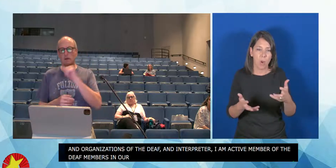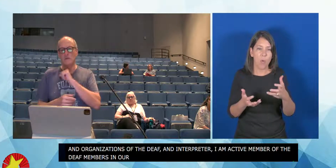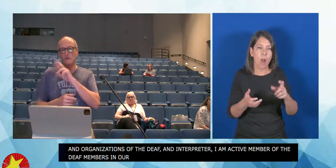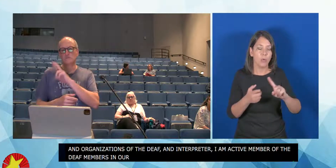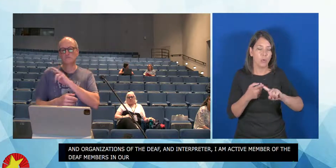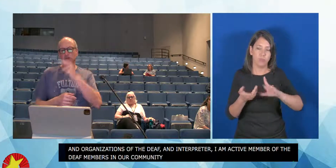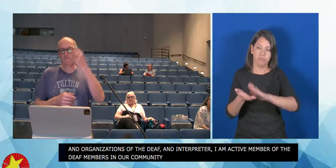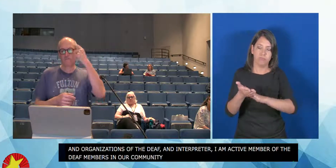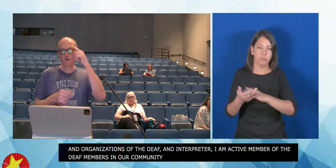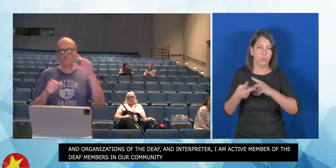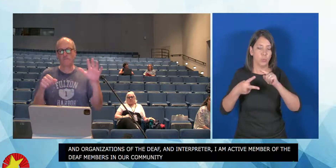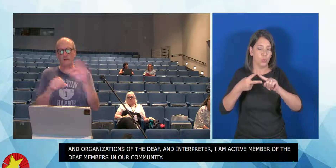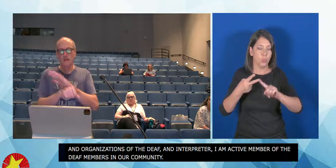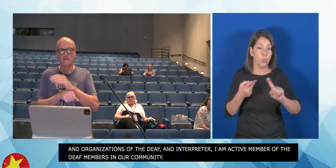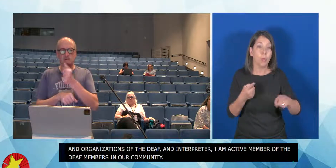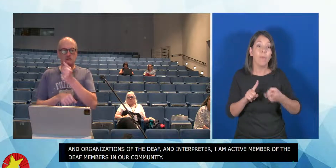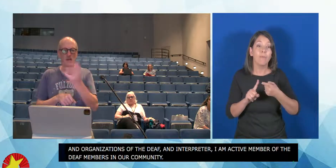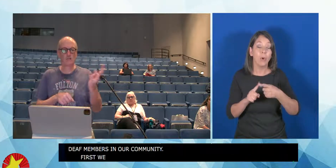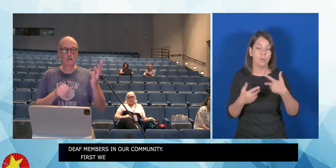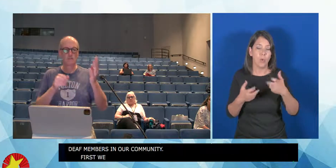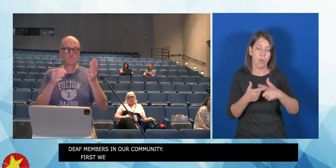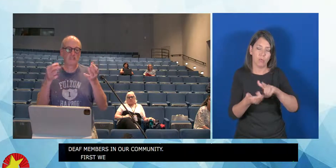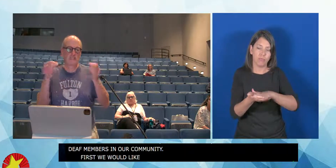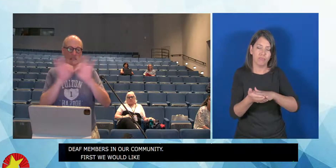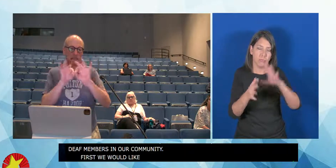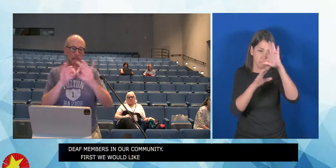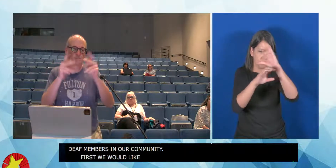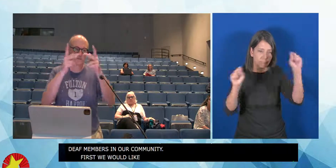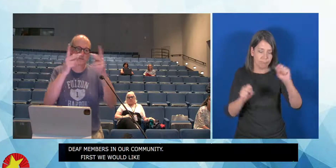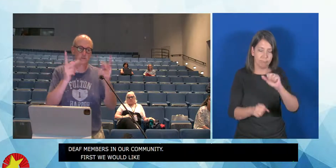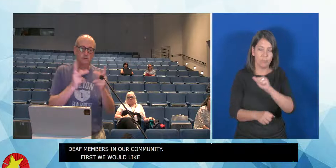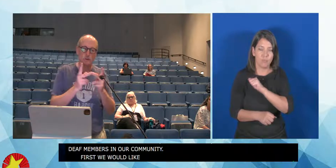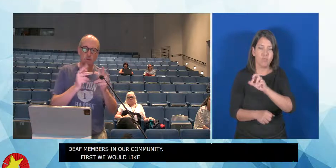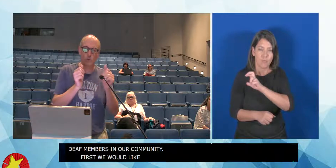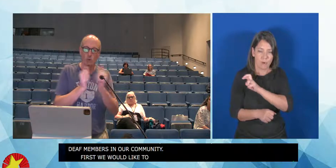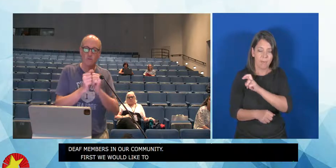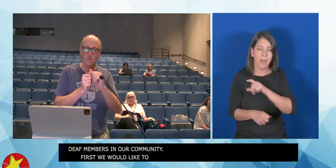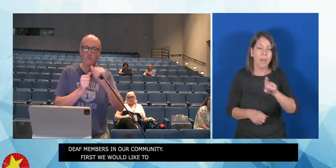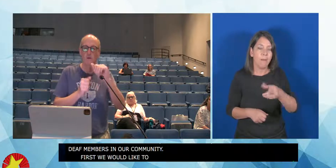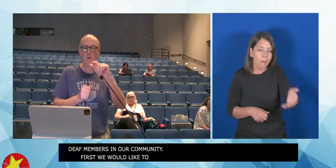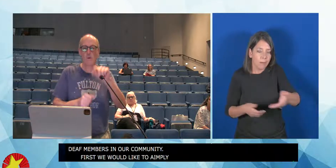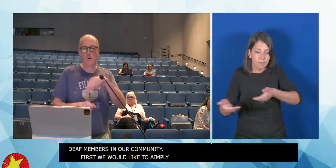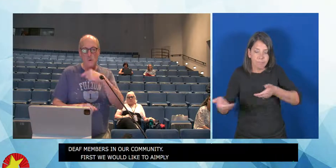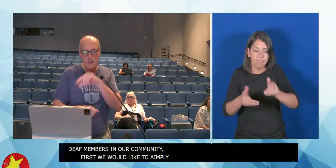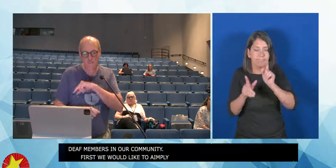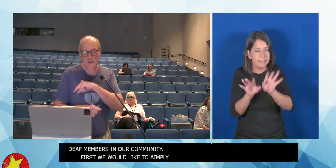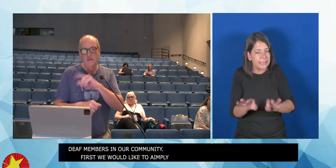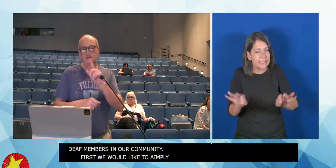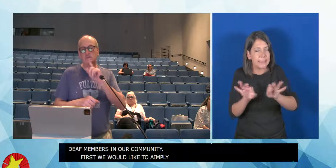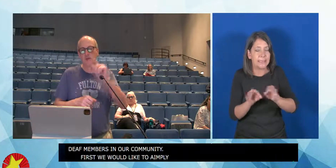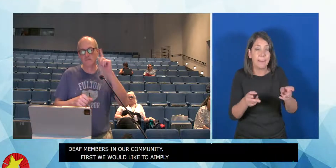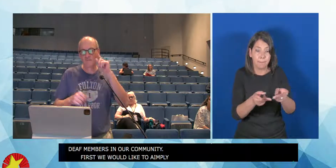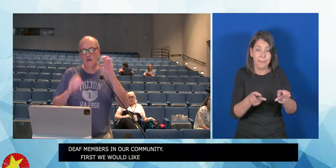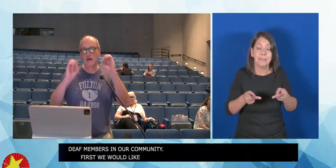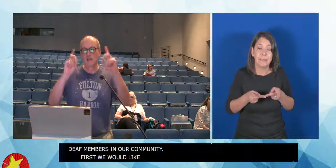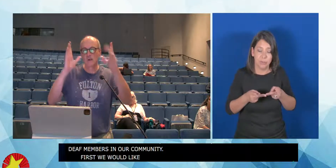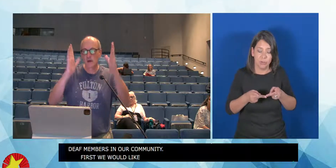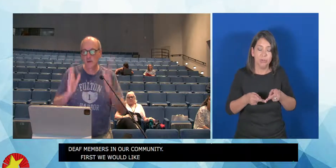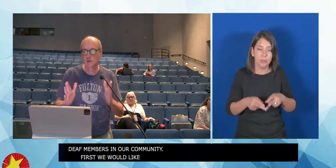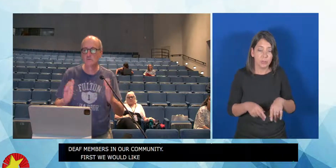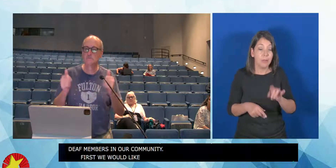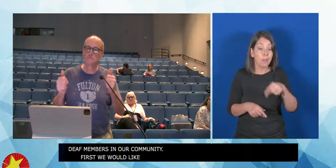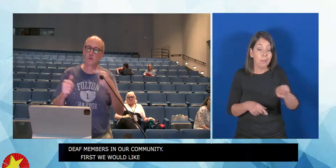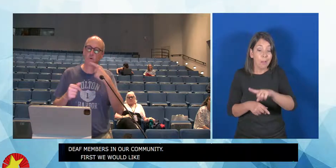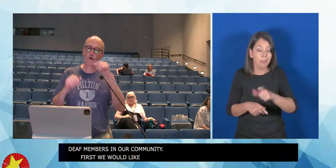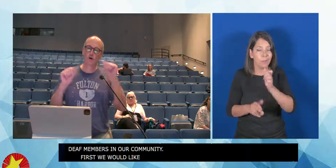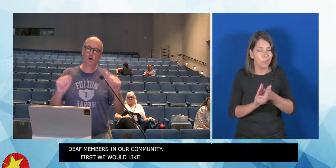First, we would like to applaud Superintendent Reichman for filling several key positions with qualified